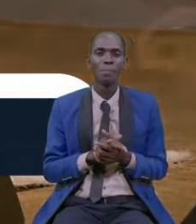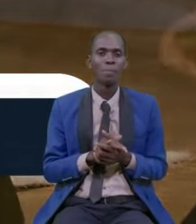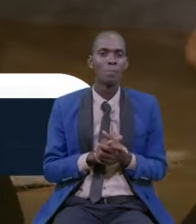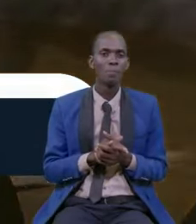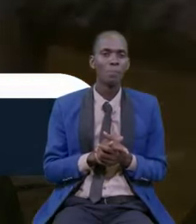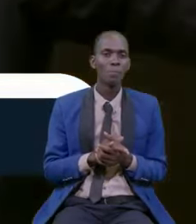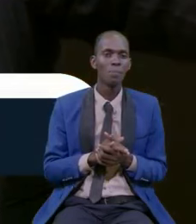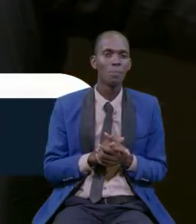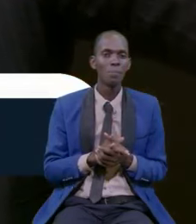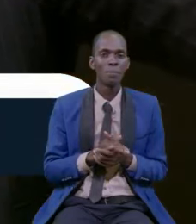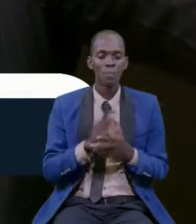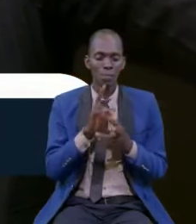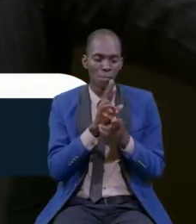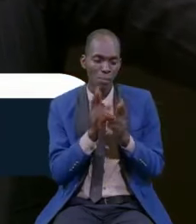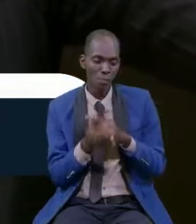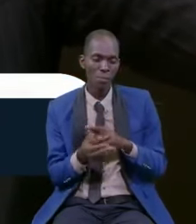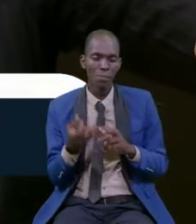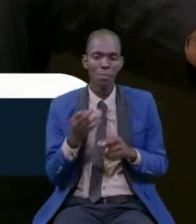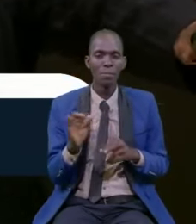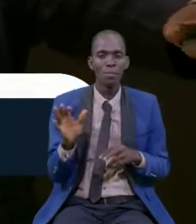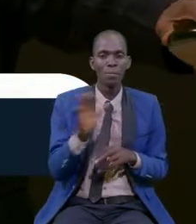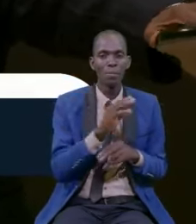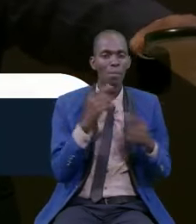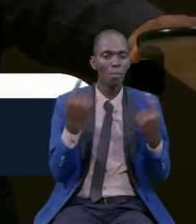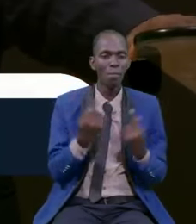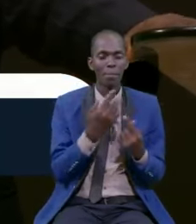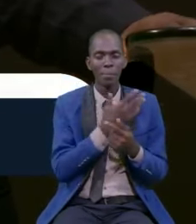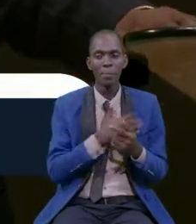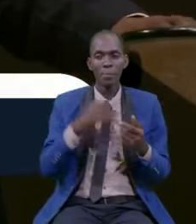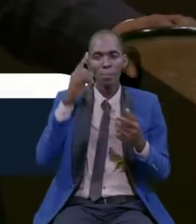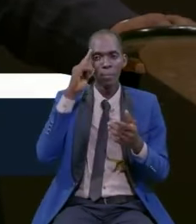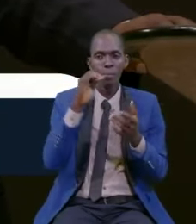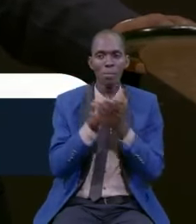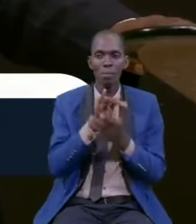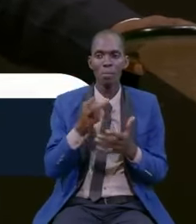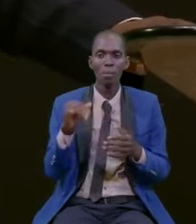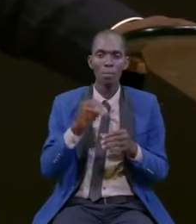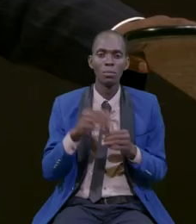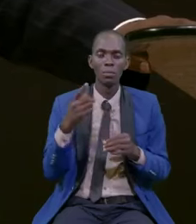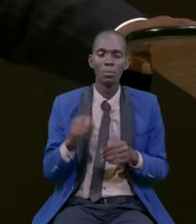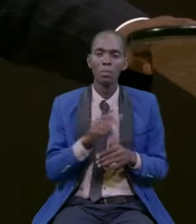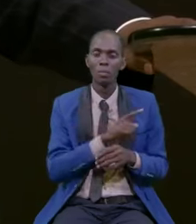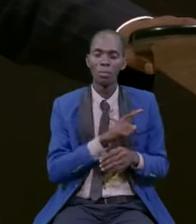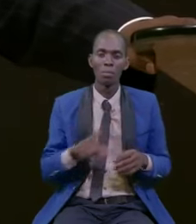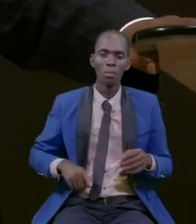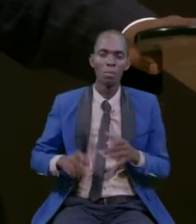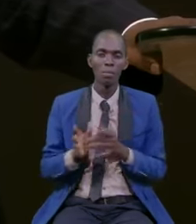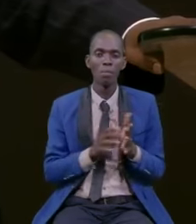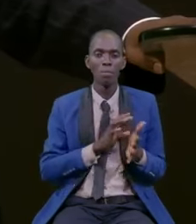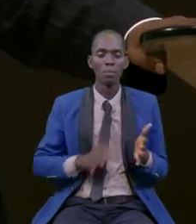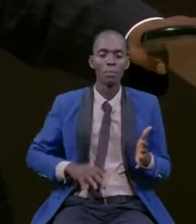God repenting of their sins and believing in the Lord Jesus Christ and then they